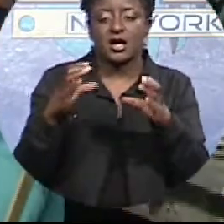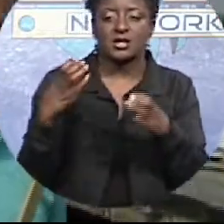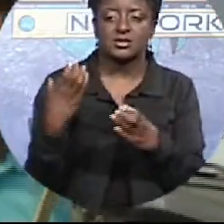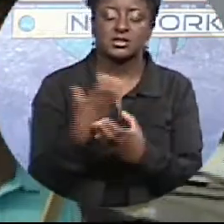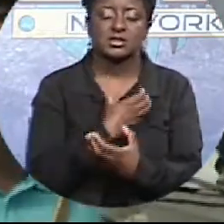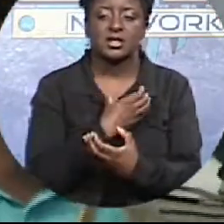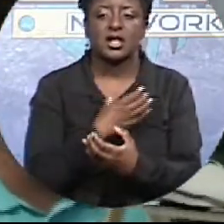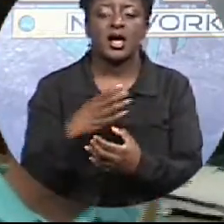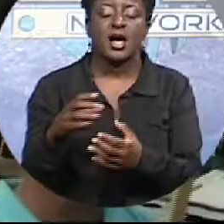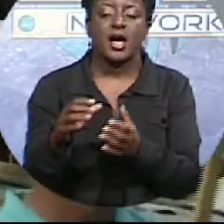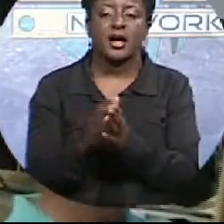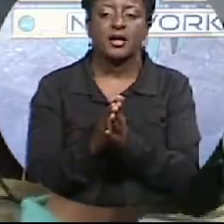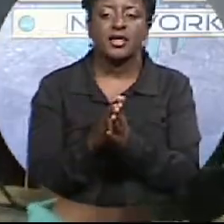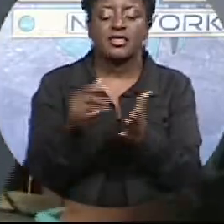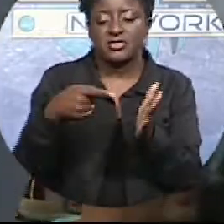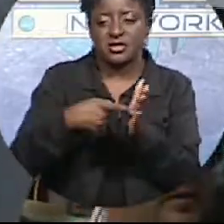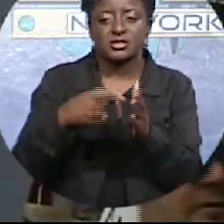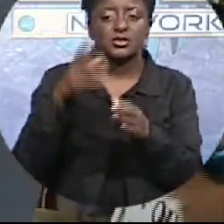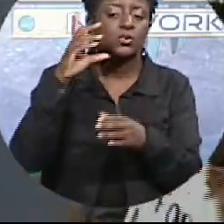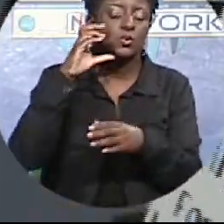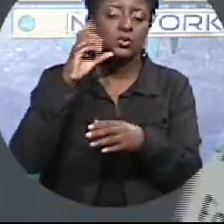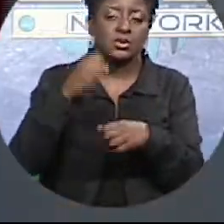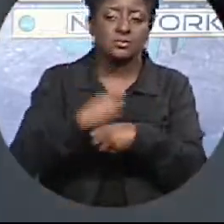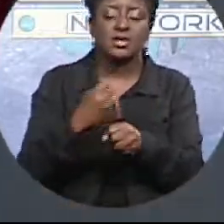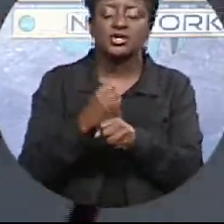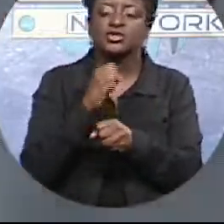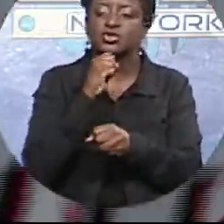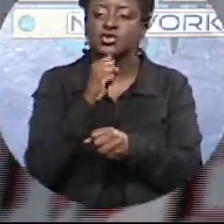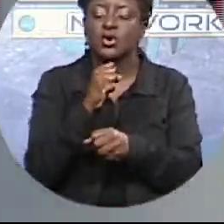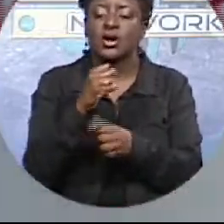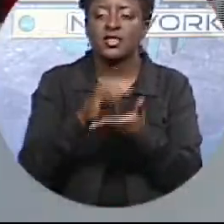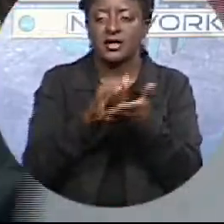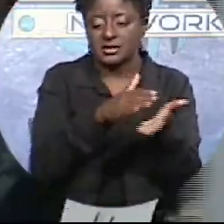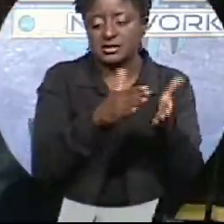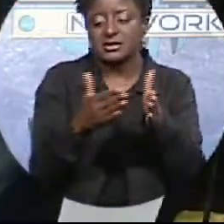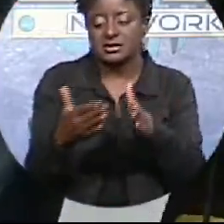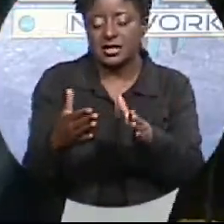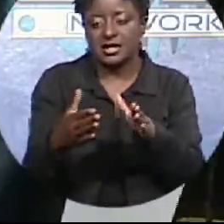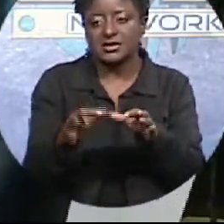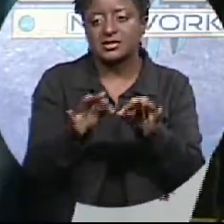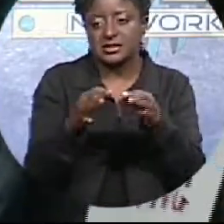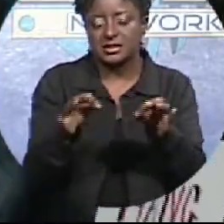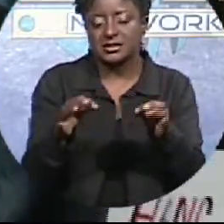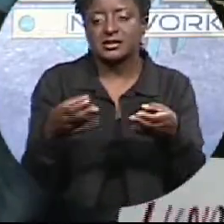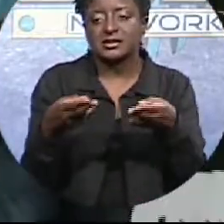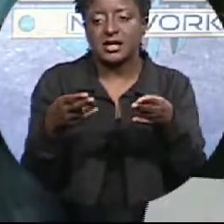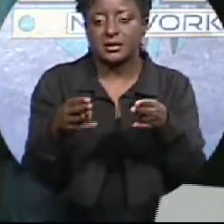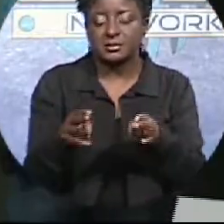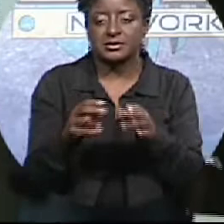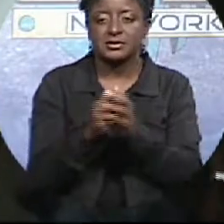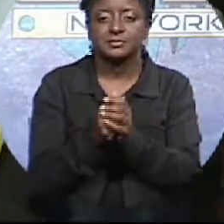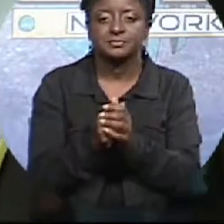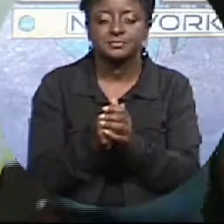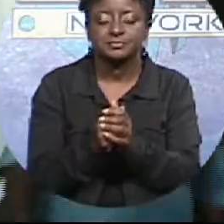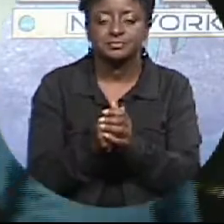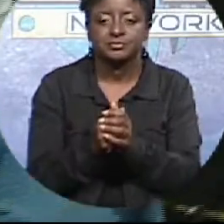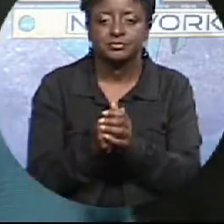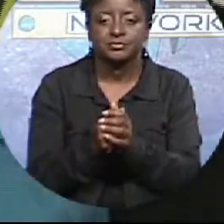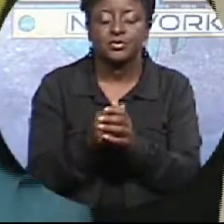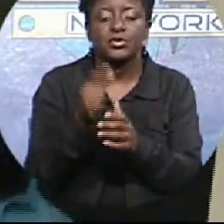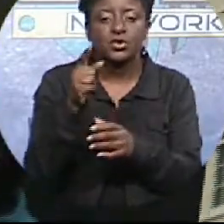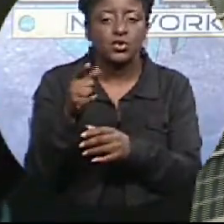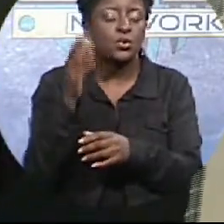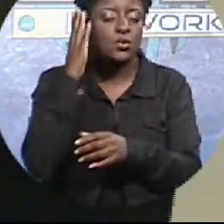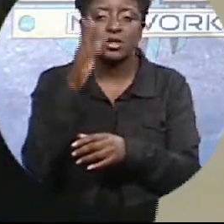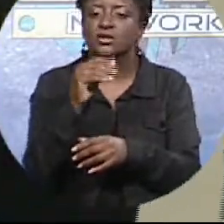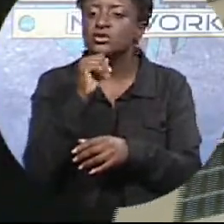death sentence is carried out, especially after recent rulings by the council to forego a death sentence. And you will not